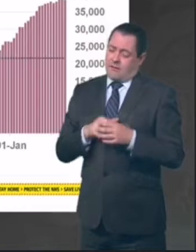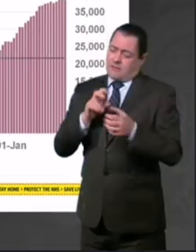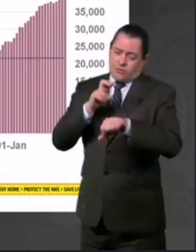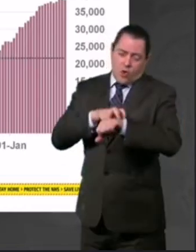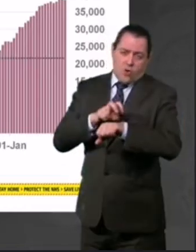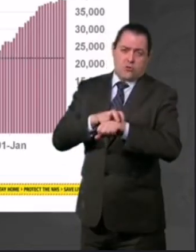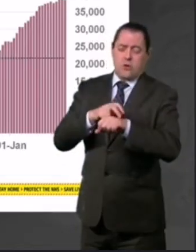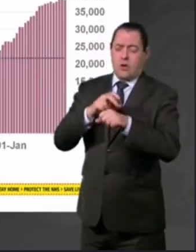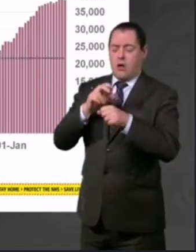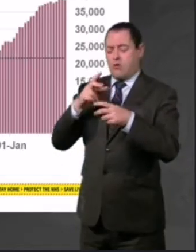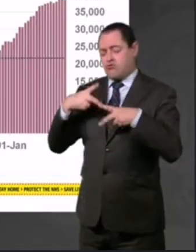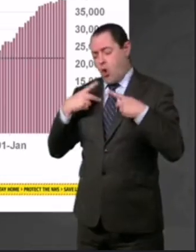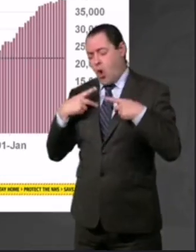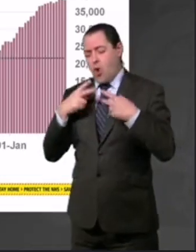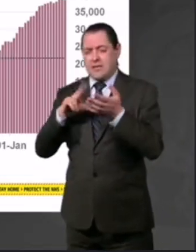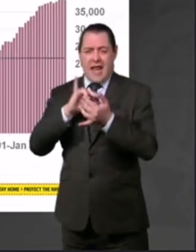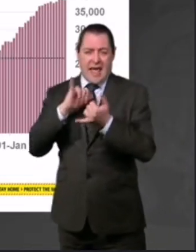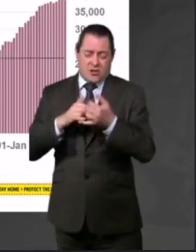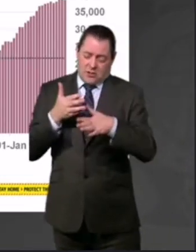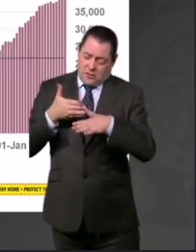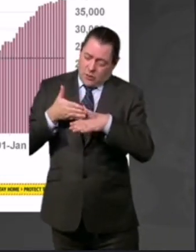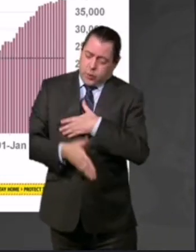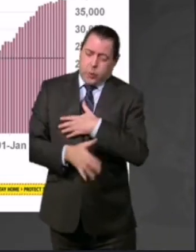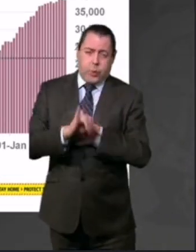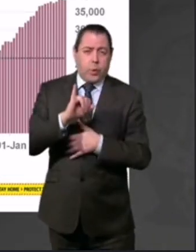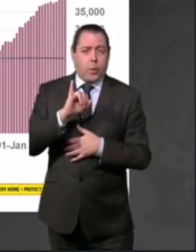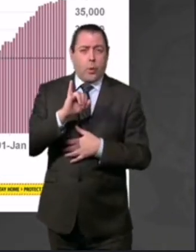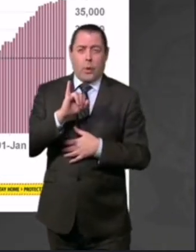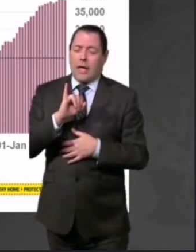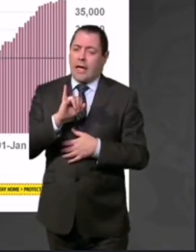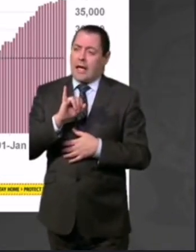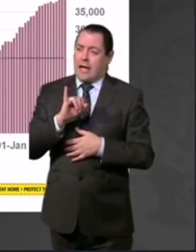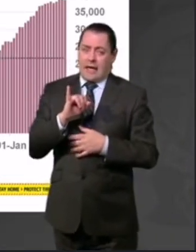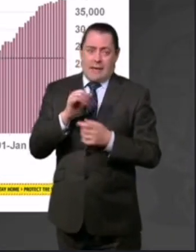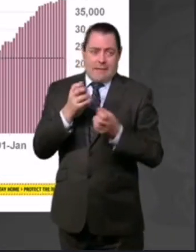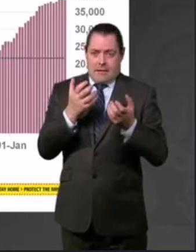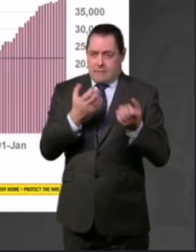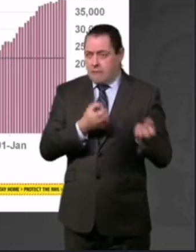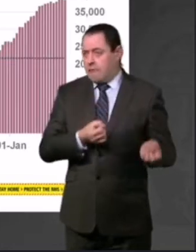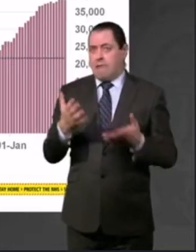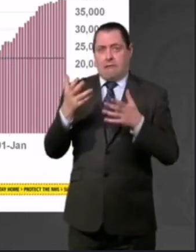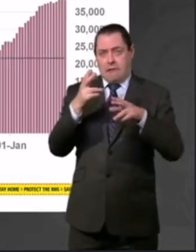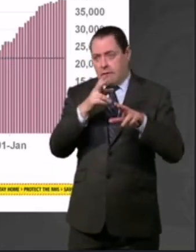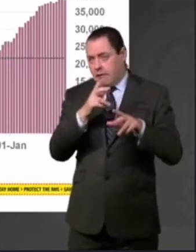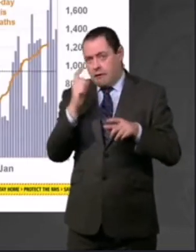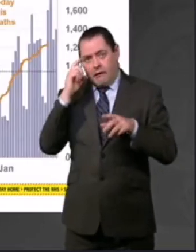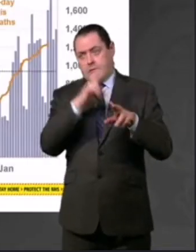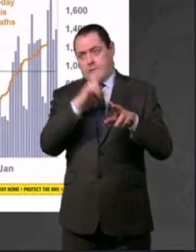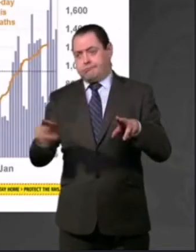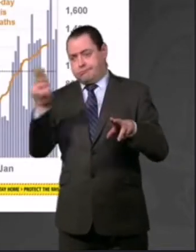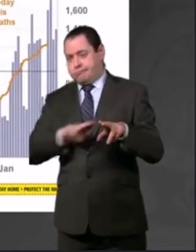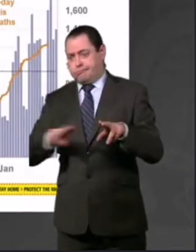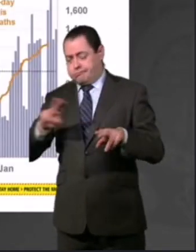country because of the very, very large numbers of people in hospital with COVID. Next slide, please.